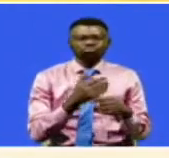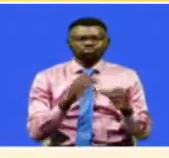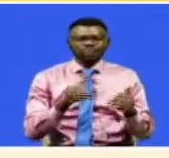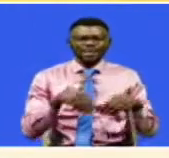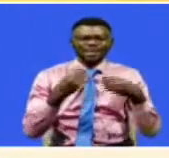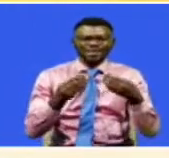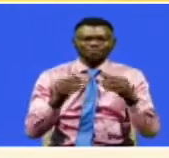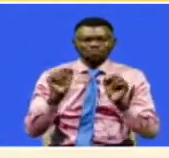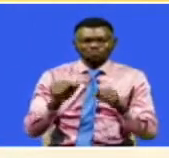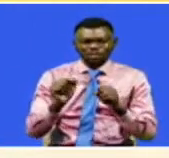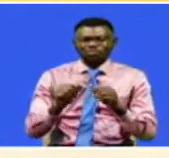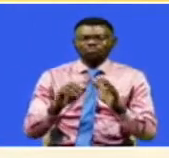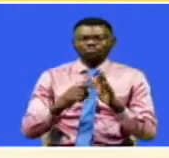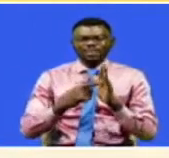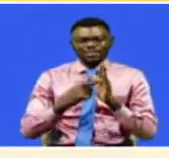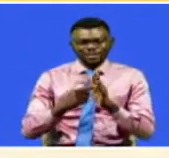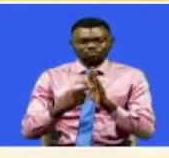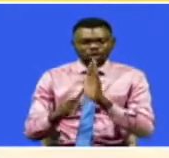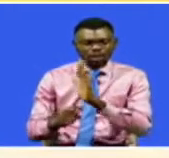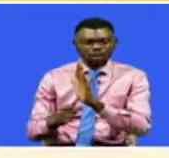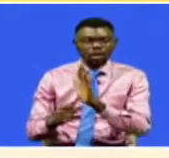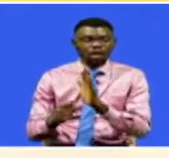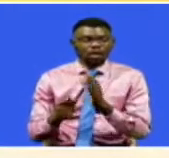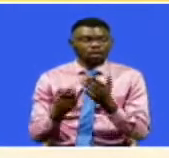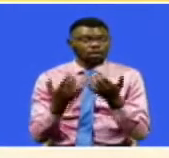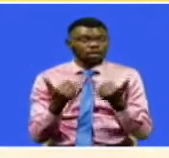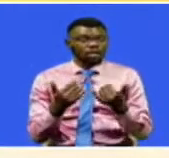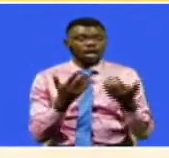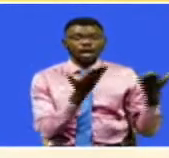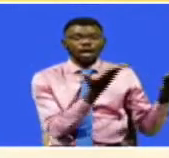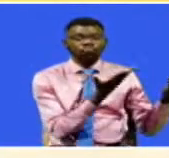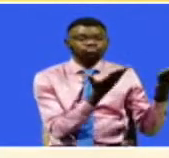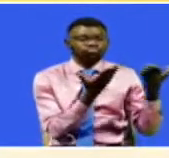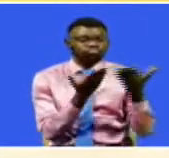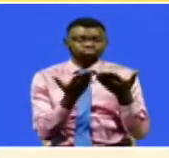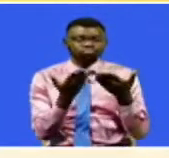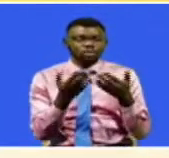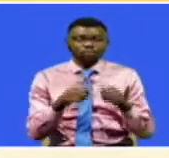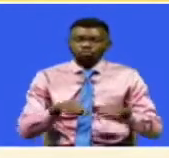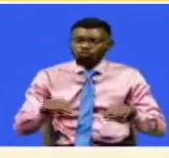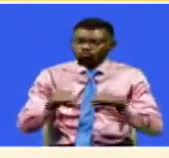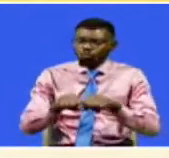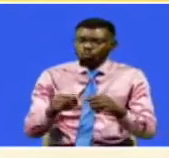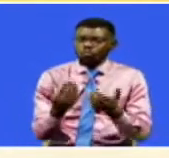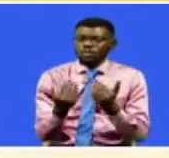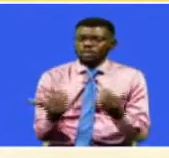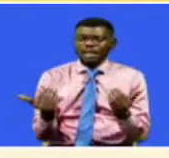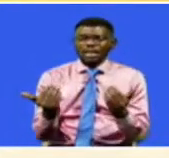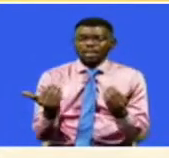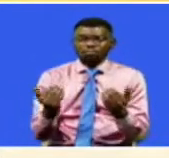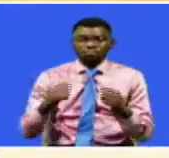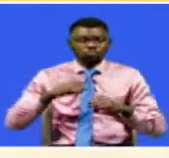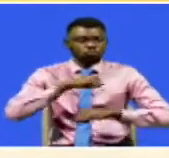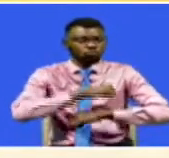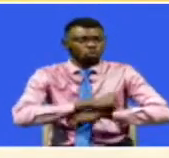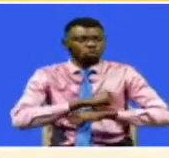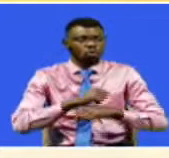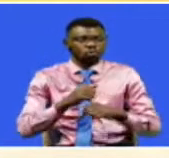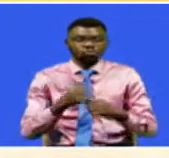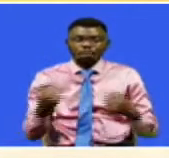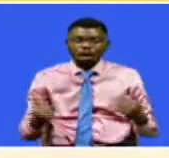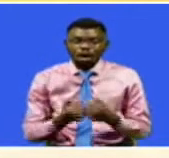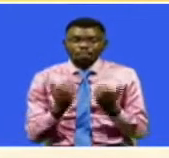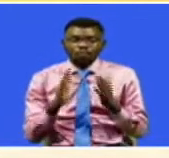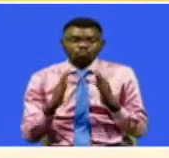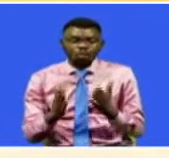give you an example. Today, we are importing all the shoes for our children who are going to school. What will happen